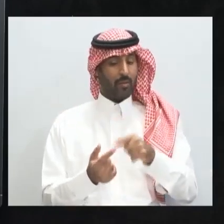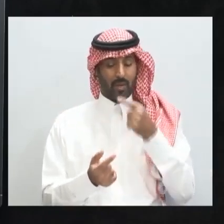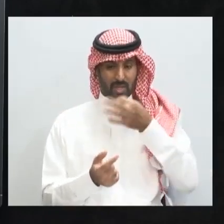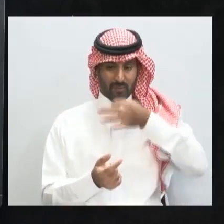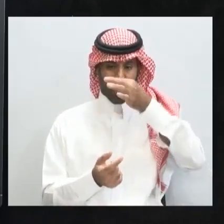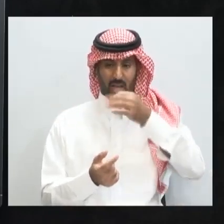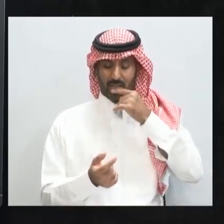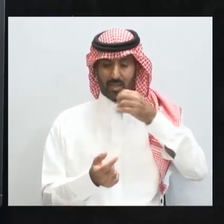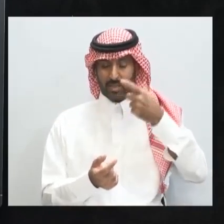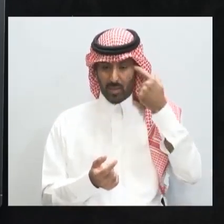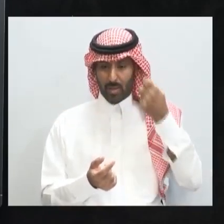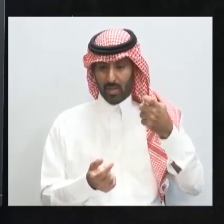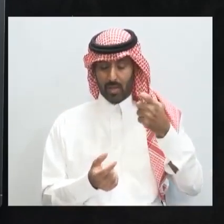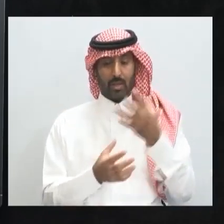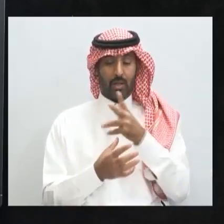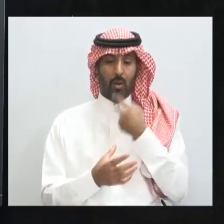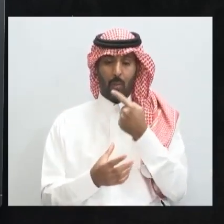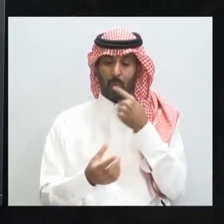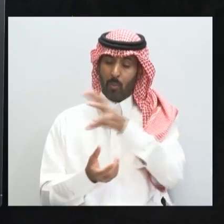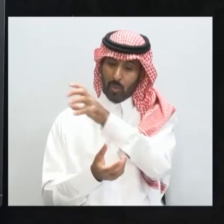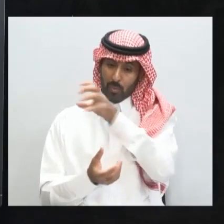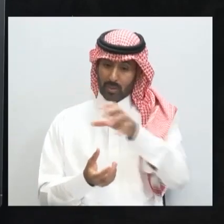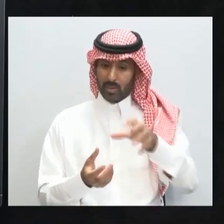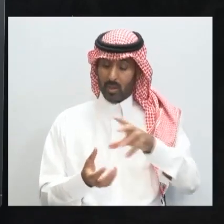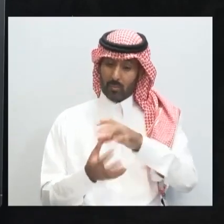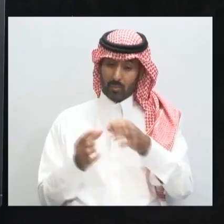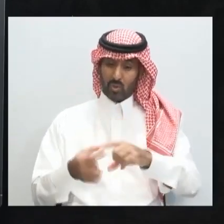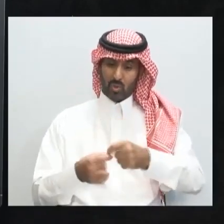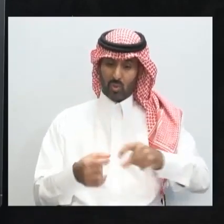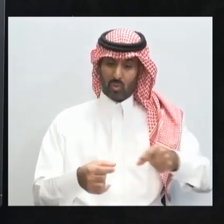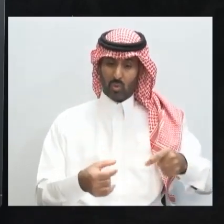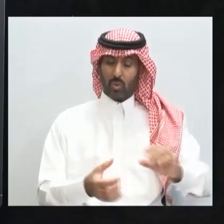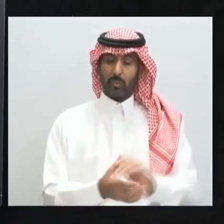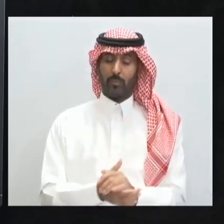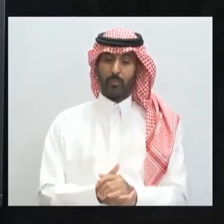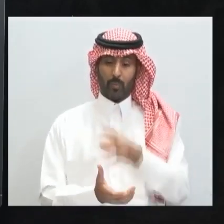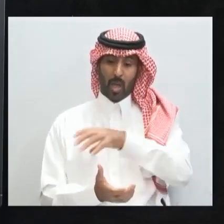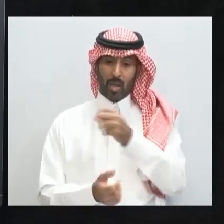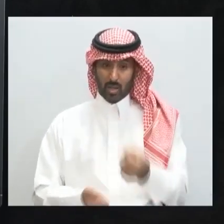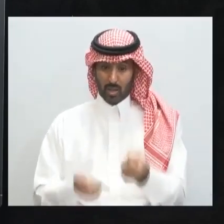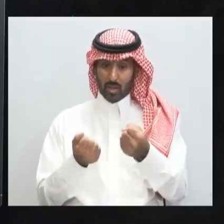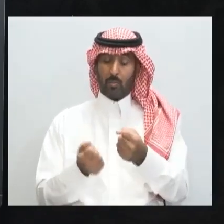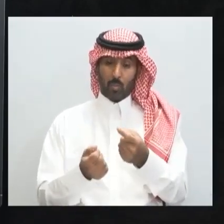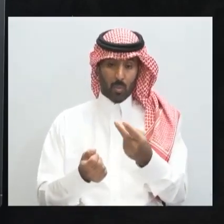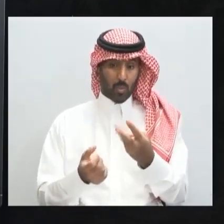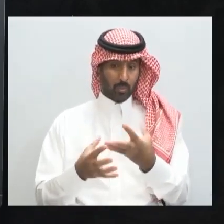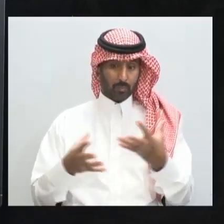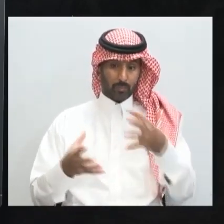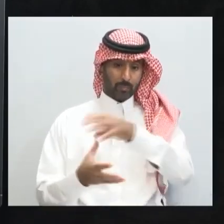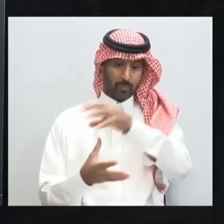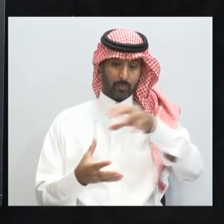Of course, we have here plural because we are talking about chains of restaurants or stores in more than one country.